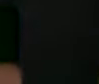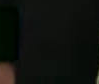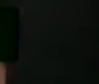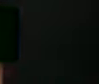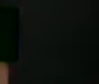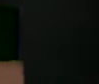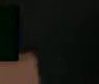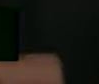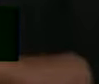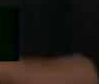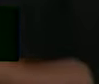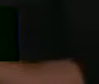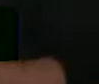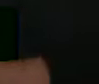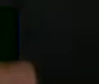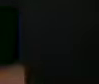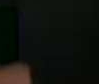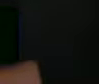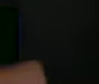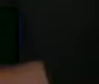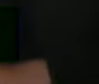Alexander. Call me Sasha.